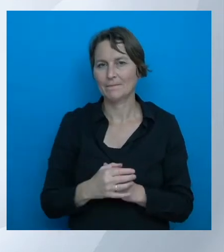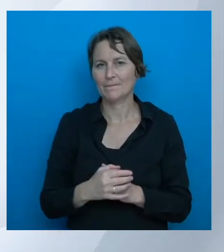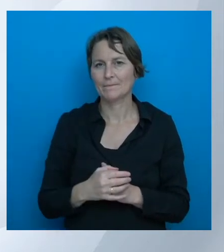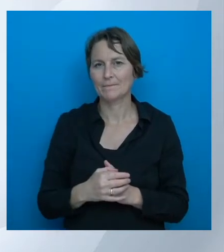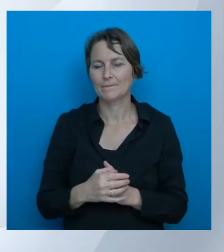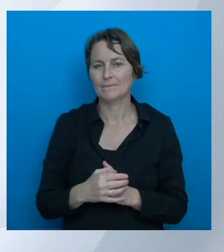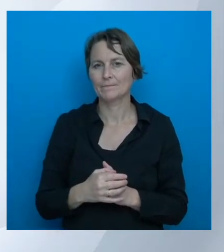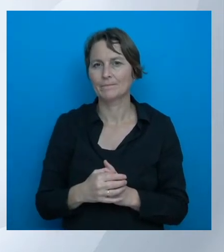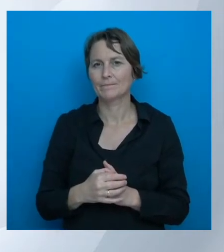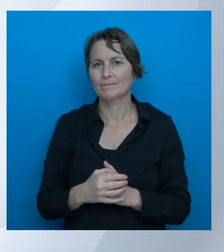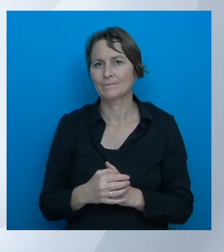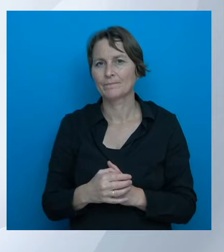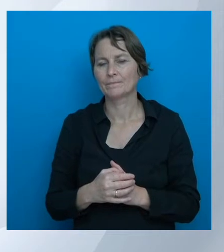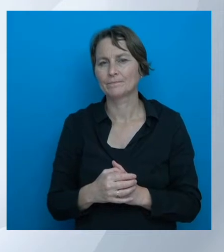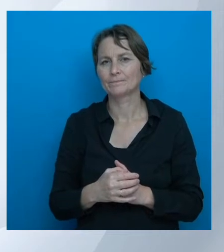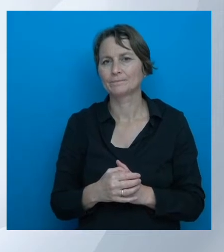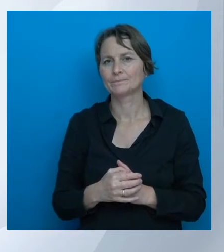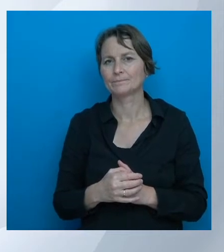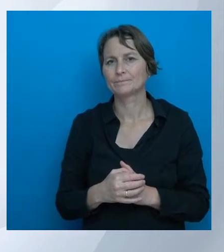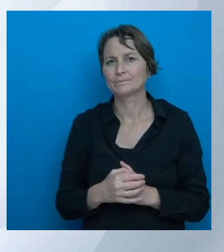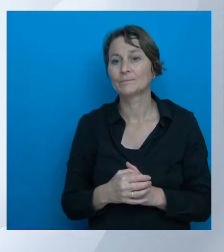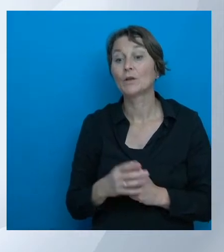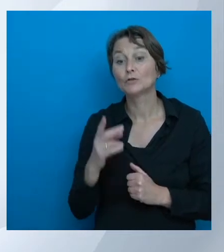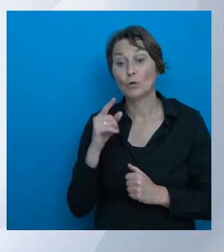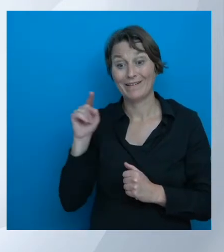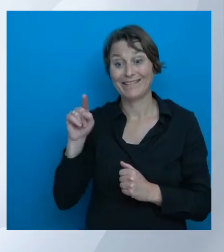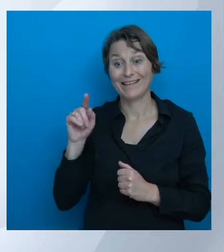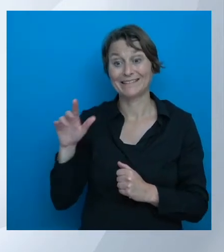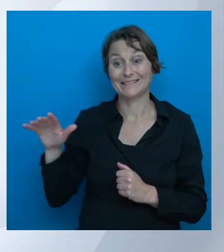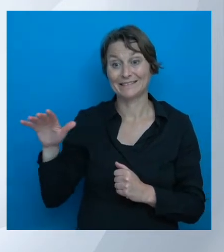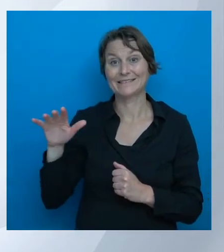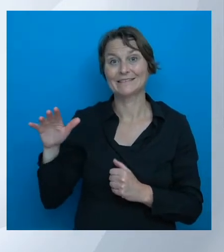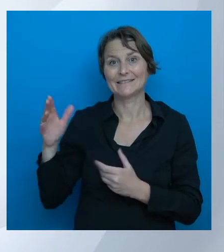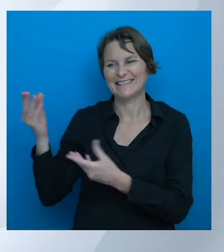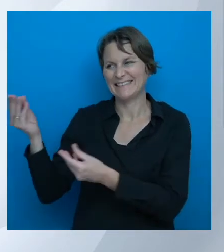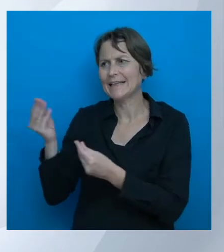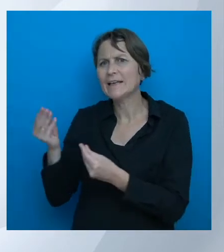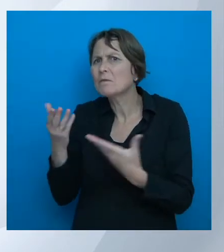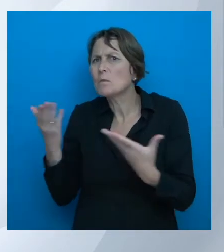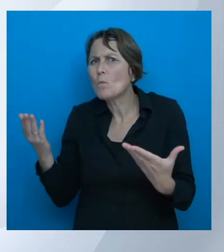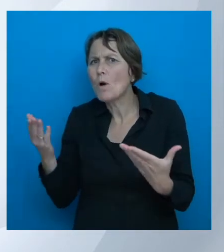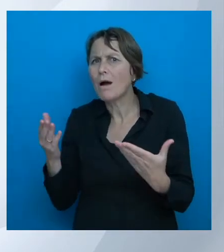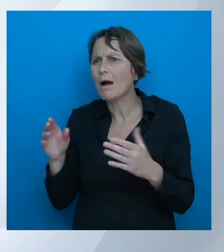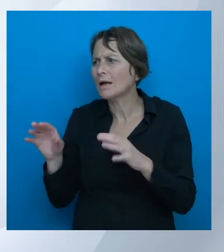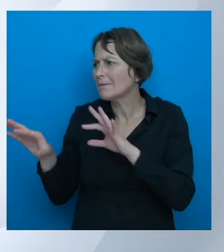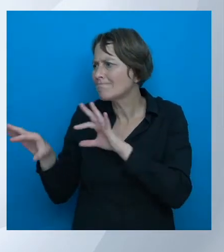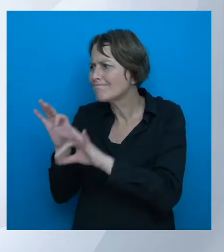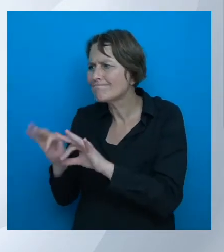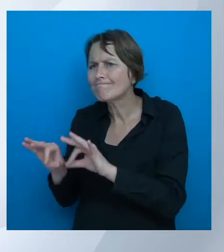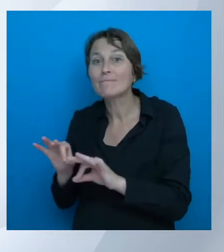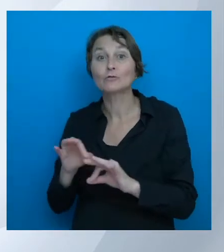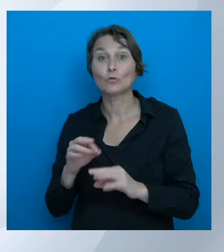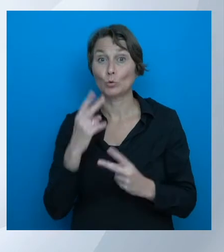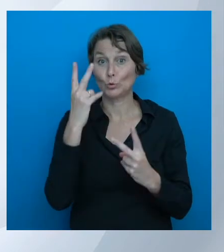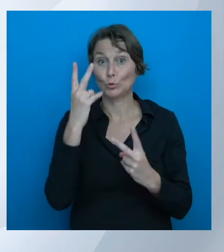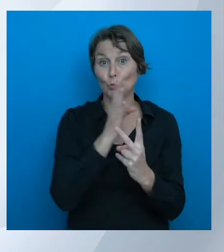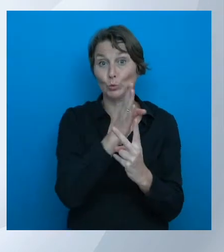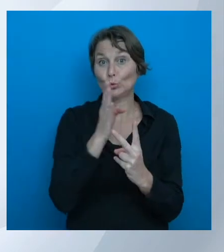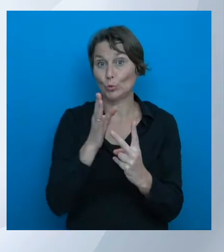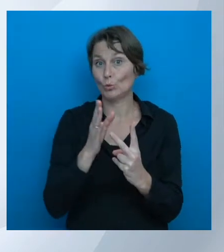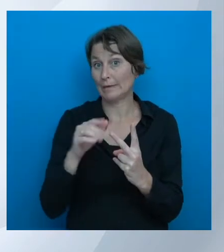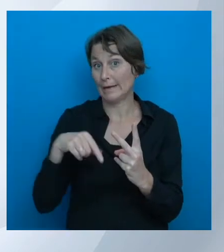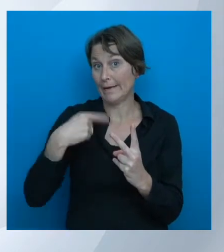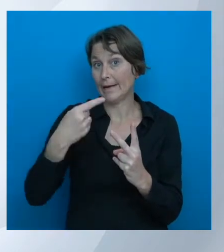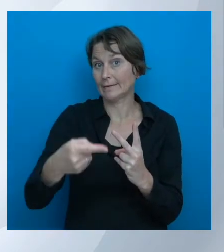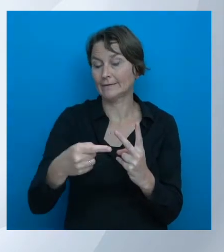integration within the Kubernetes landscape. But what are we actually going to do? So there's two things. One,